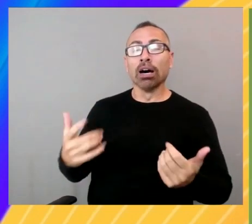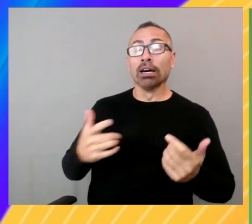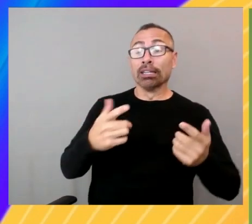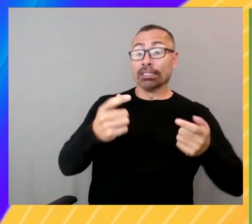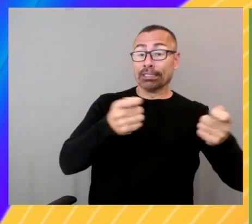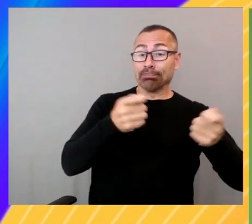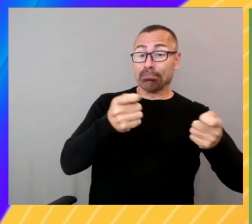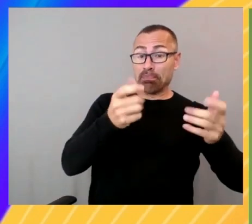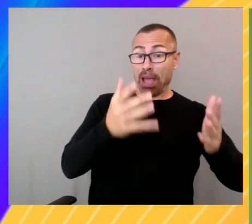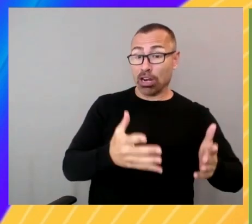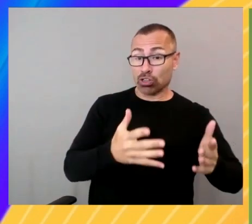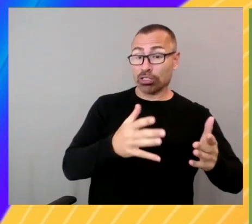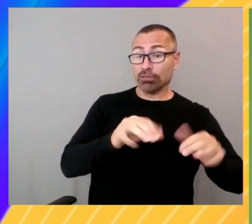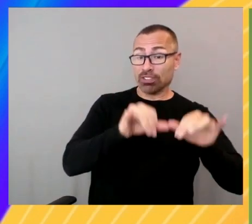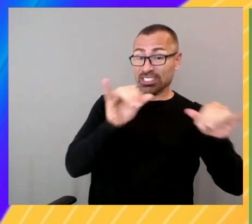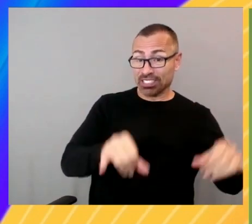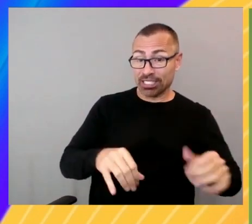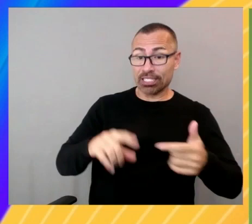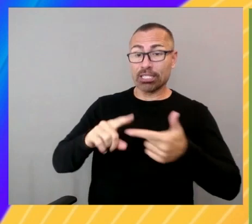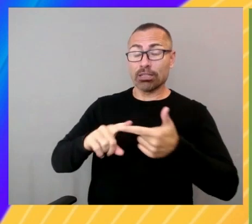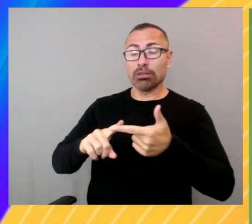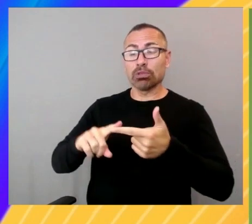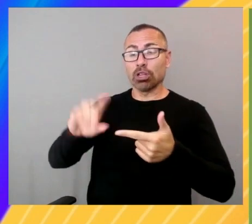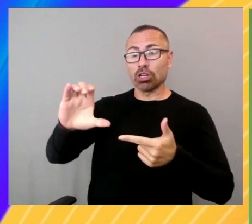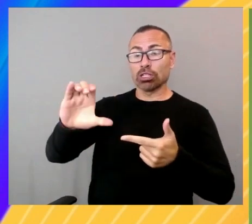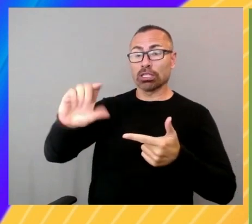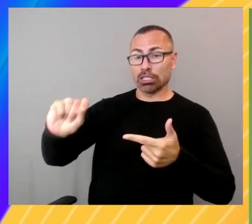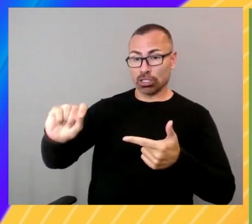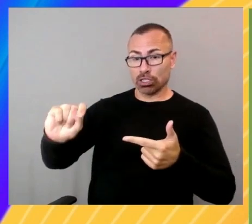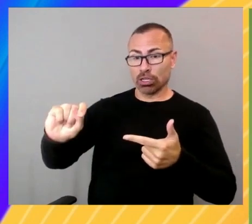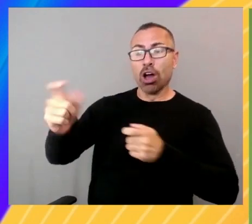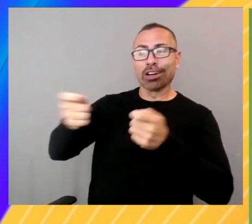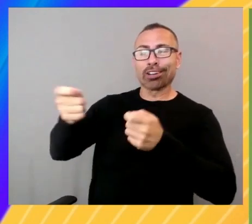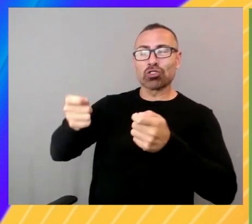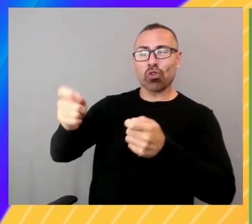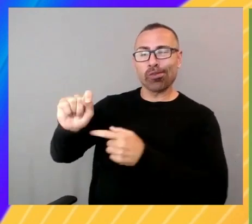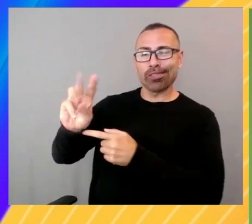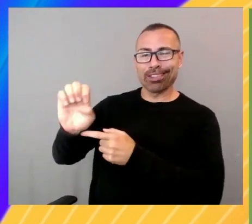excited. Stay tuned. Stay tuned. Don't go anywhere.